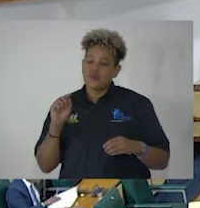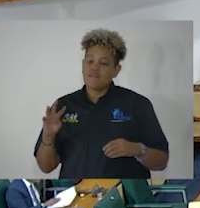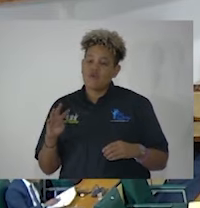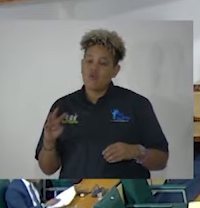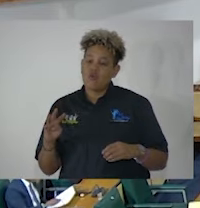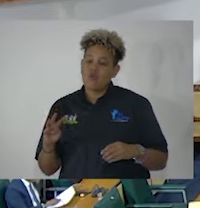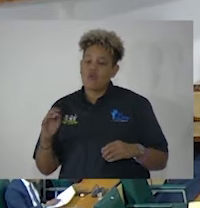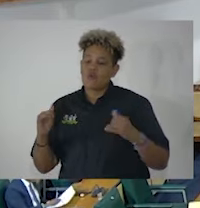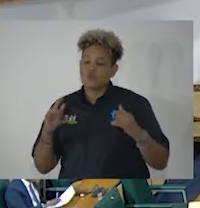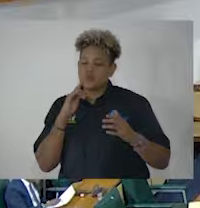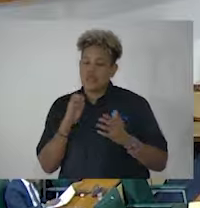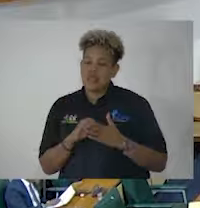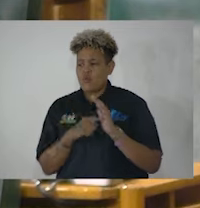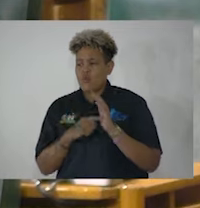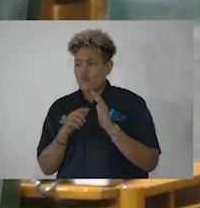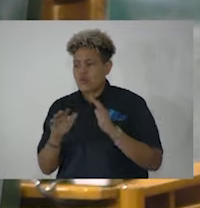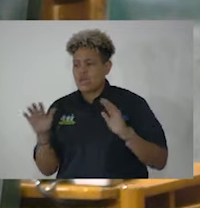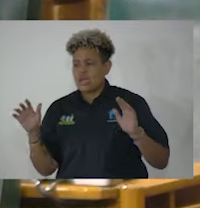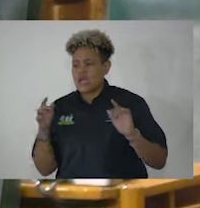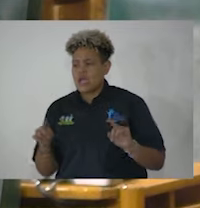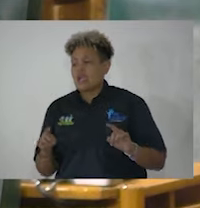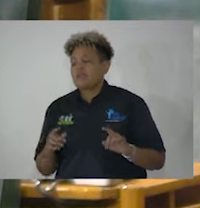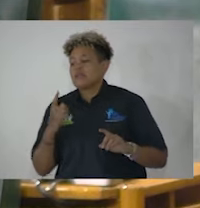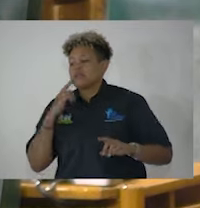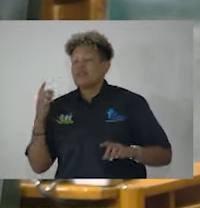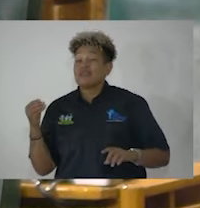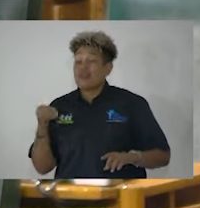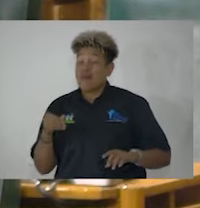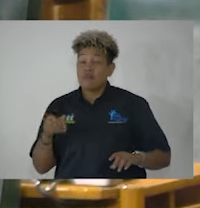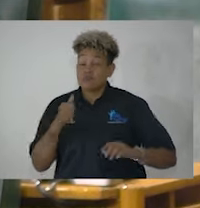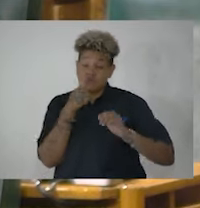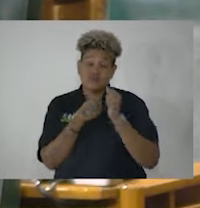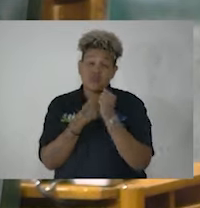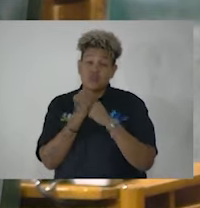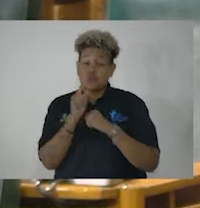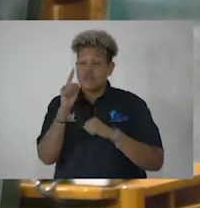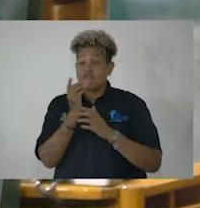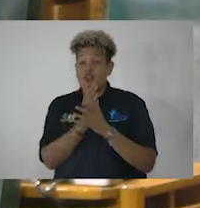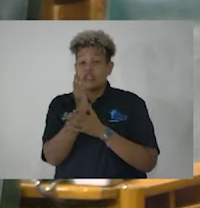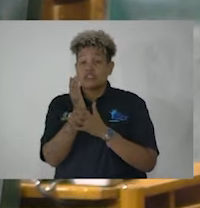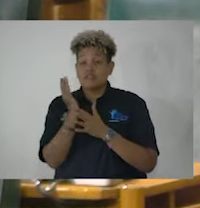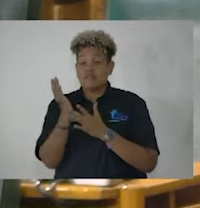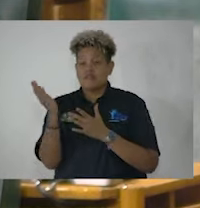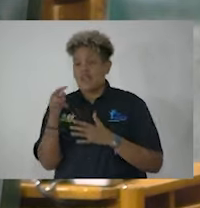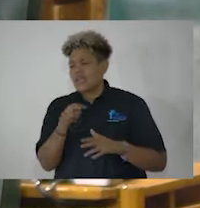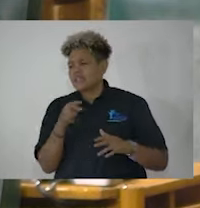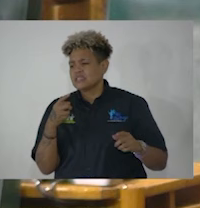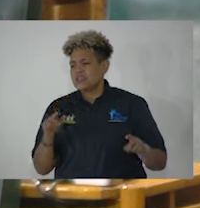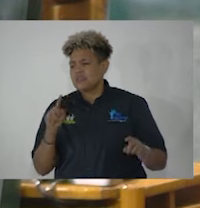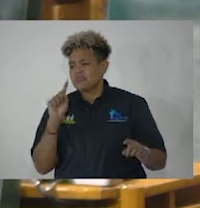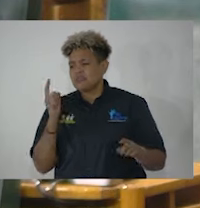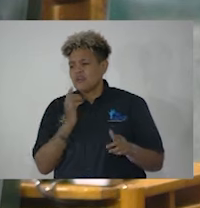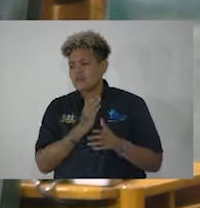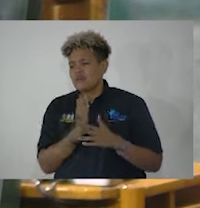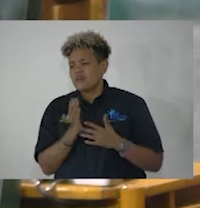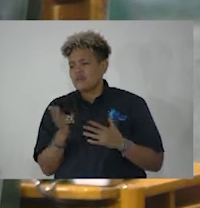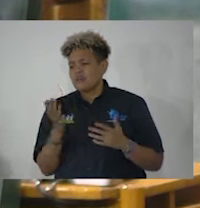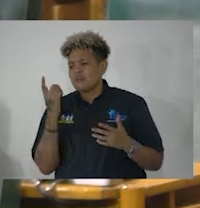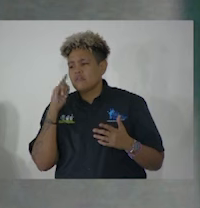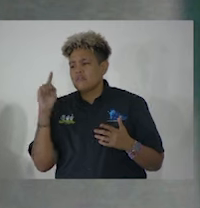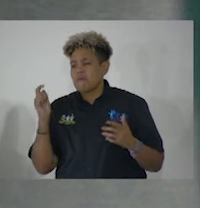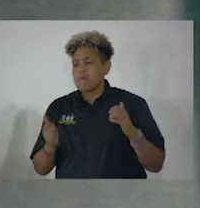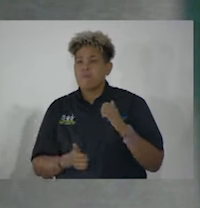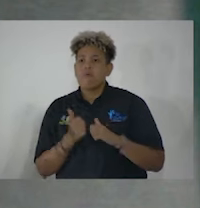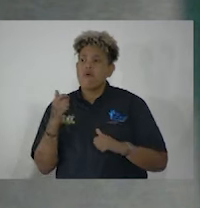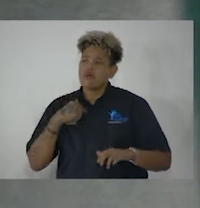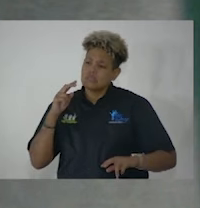that he tabled during the sitting. The compensation restructure, the first phase of it, is for the